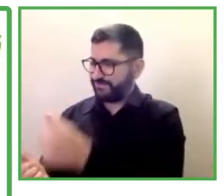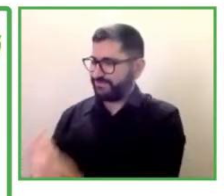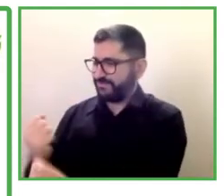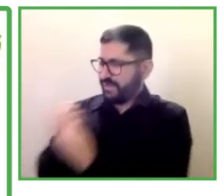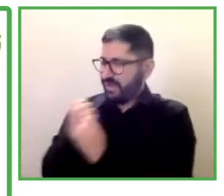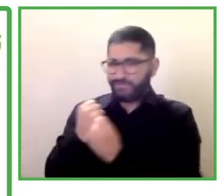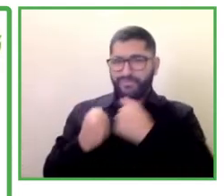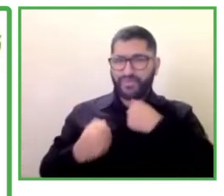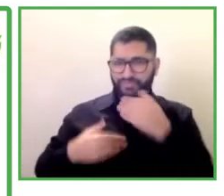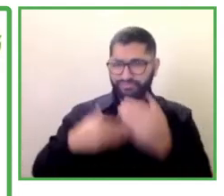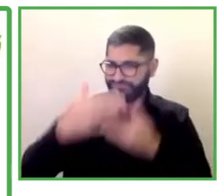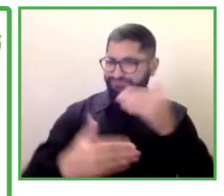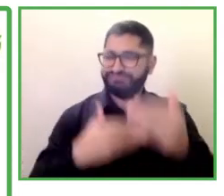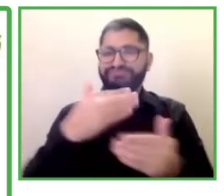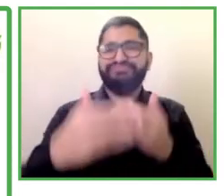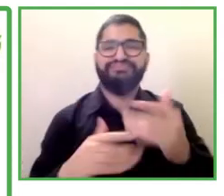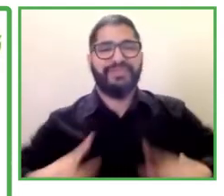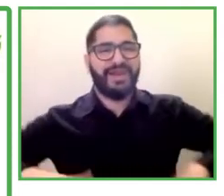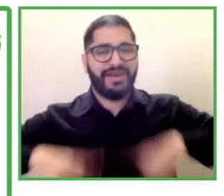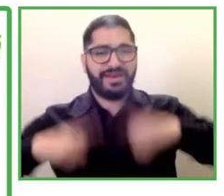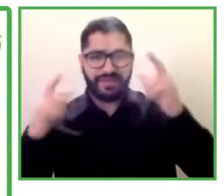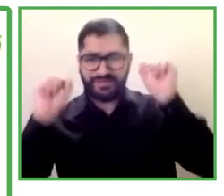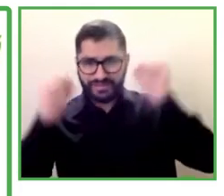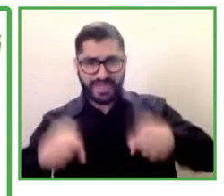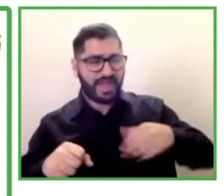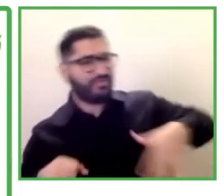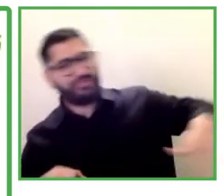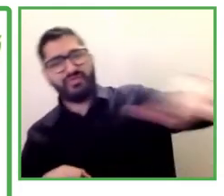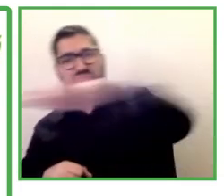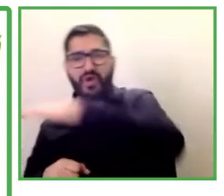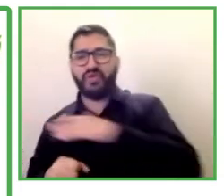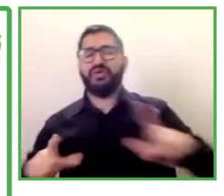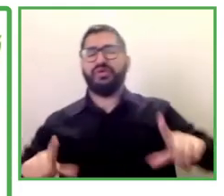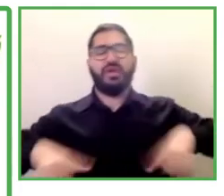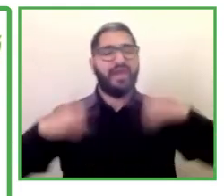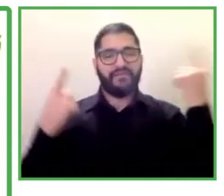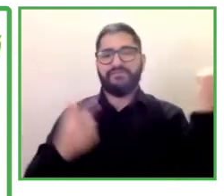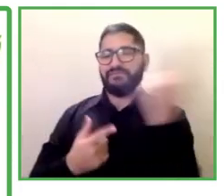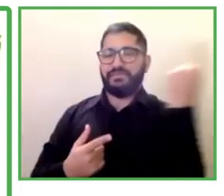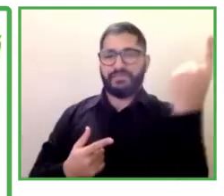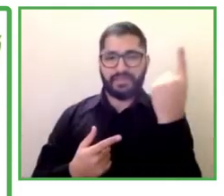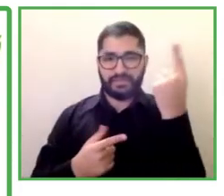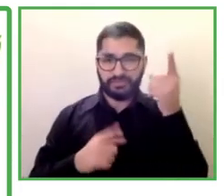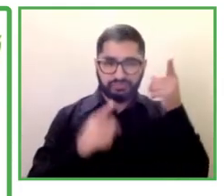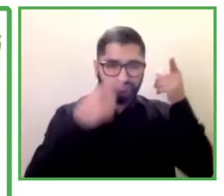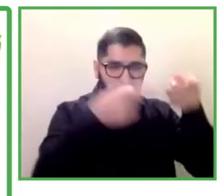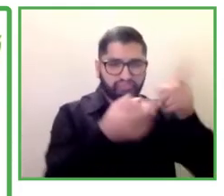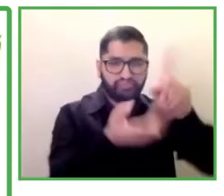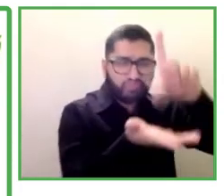the opportunity of getting an opportunity, an independent life.